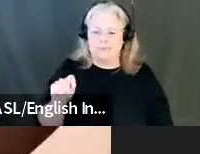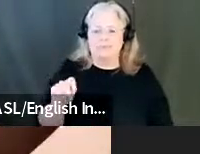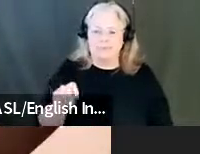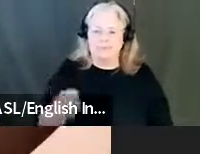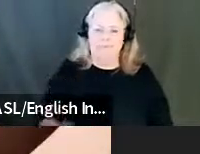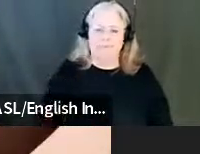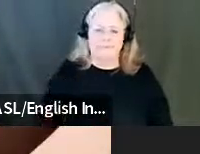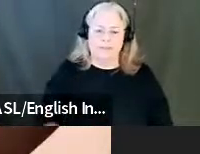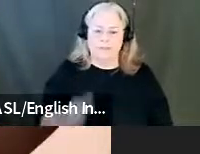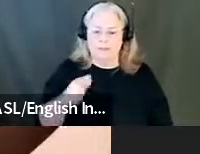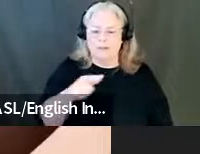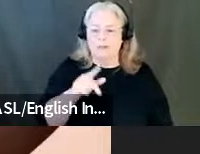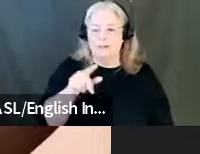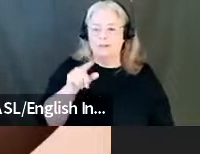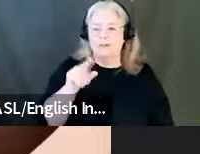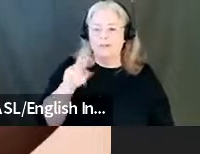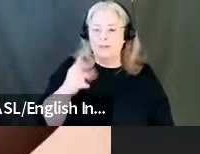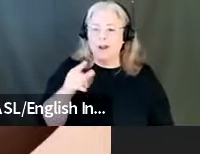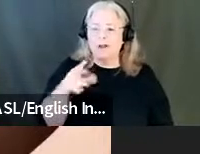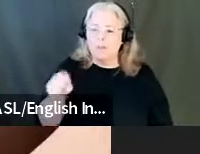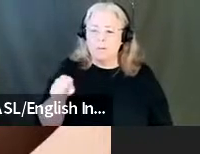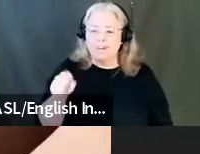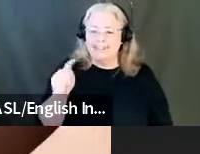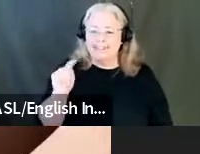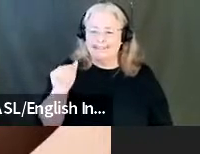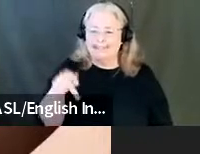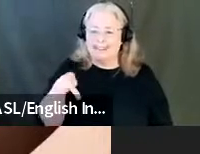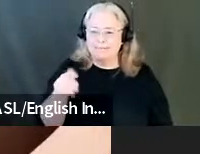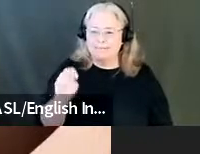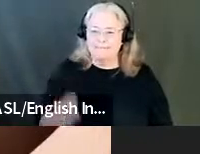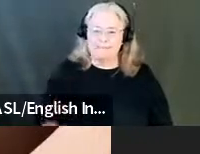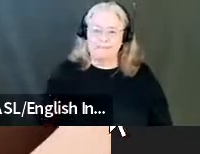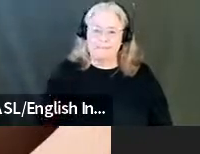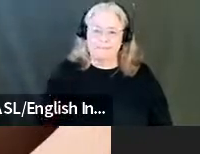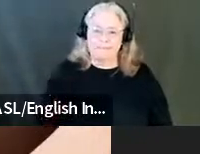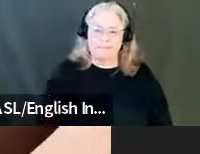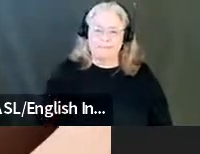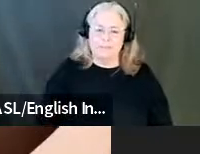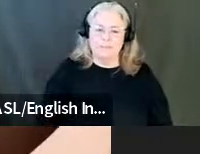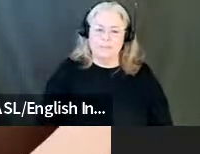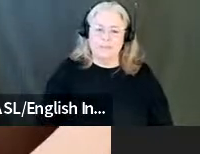So that's your Locklip rug gripper tape. All right, now